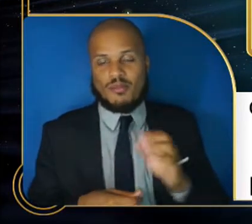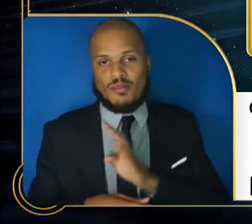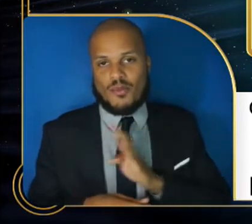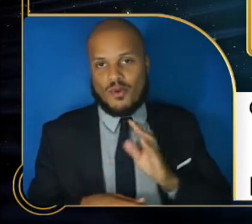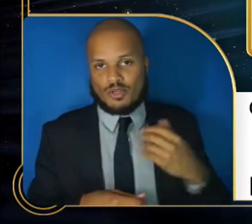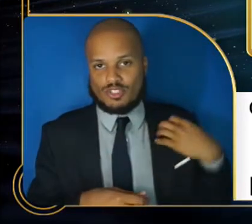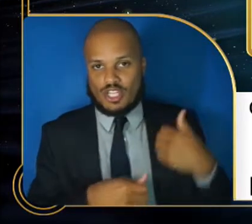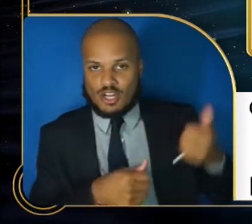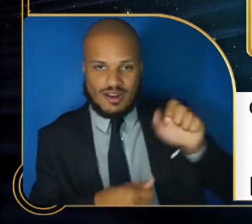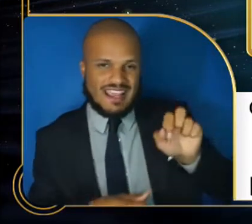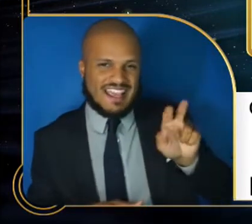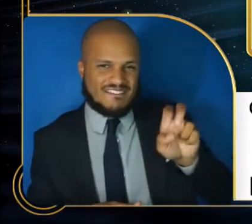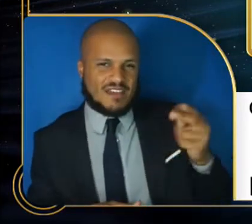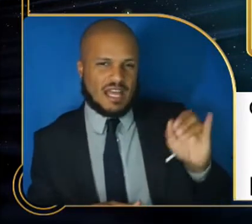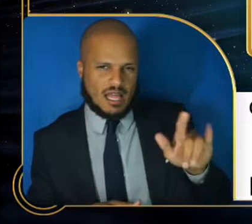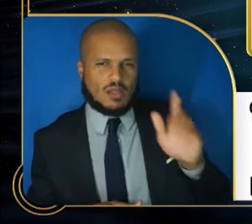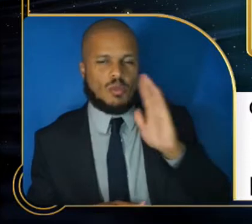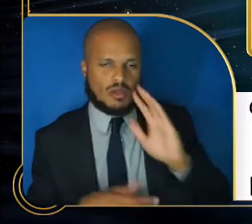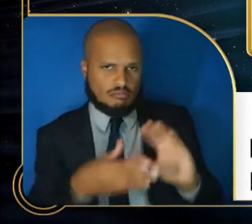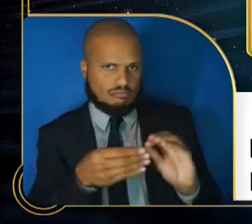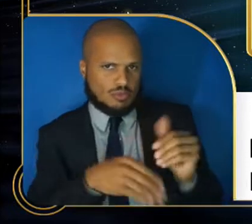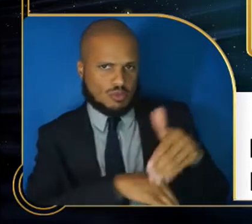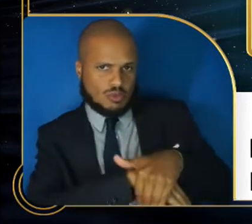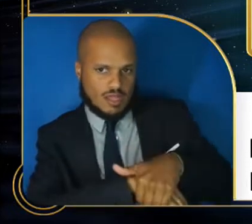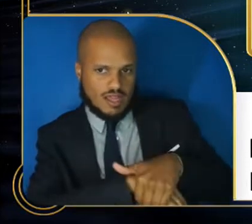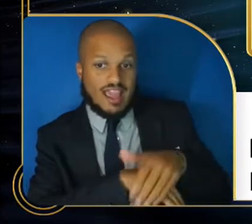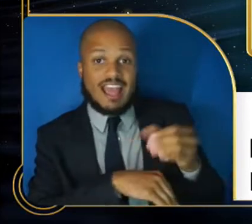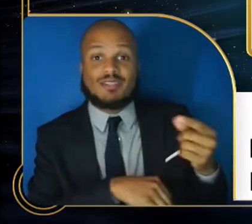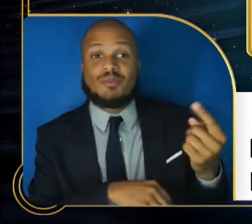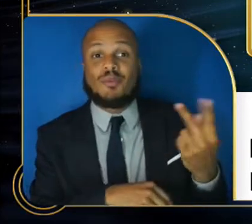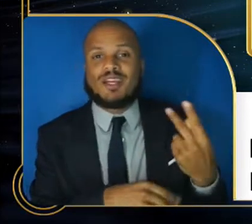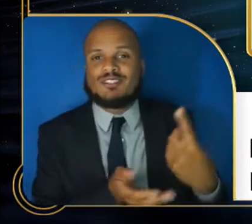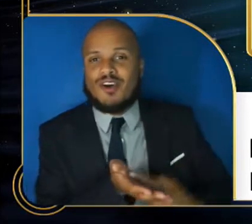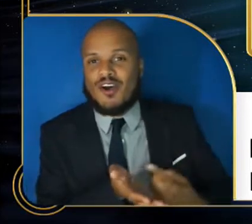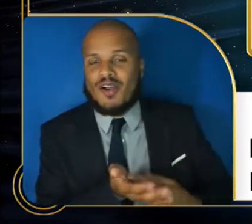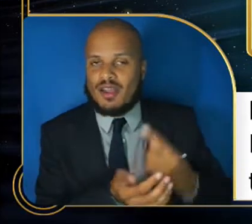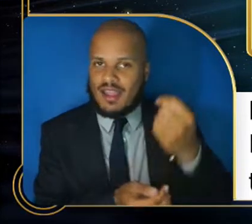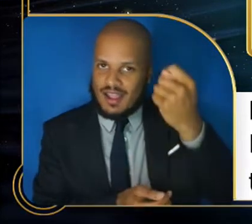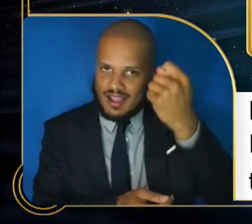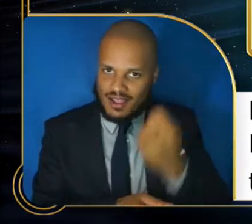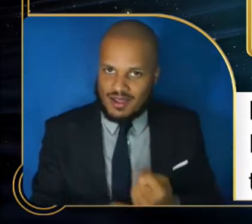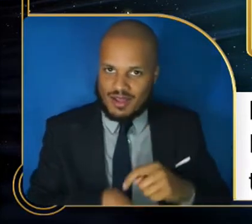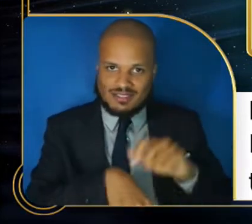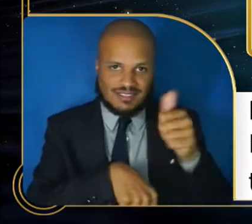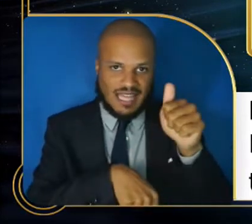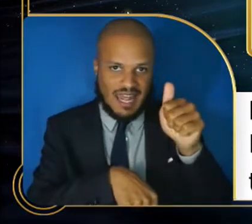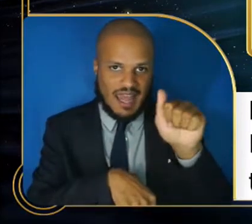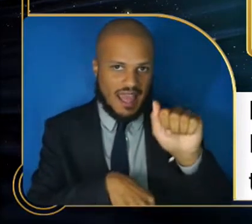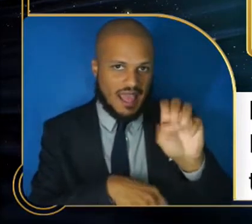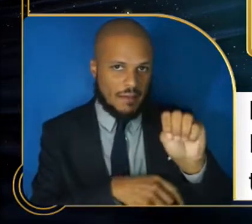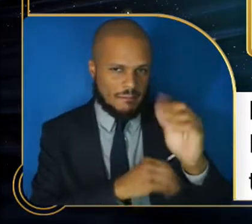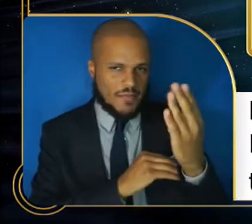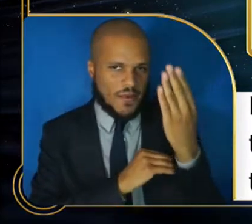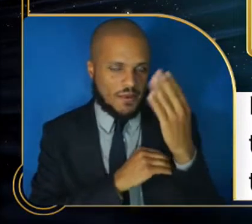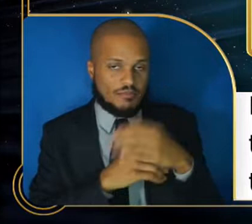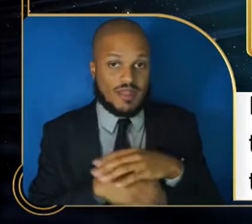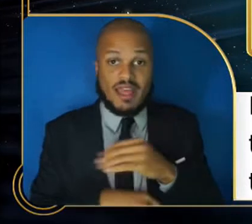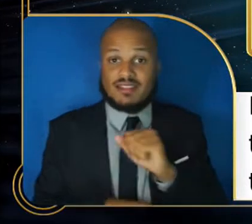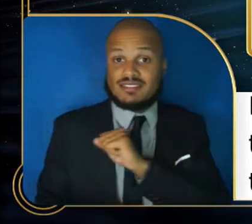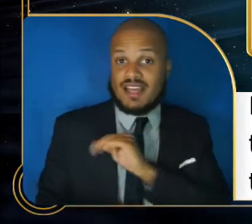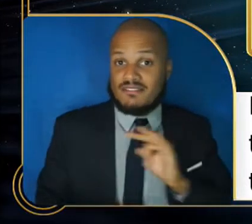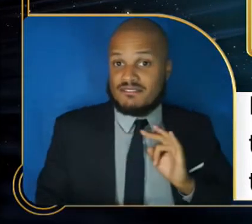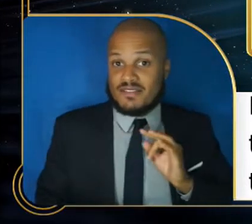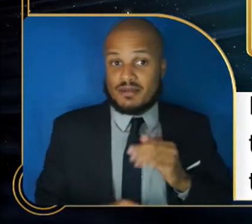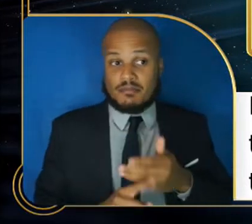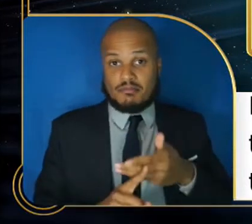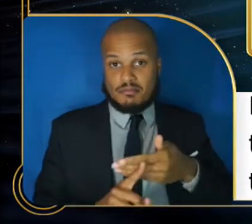we hear from tonight and who talks to me every Tuesday at 10 a.m. And I want to thank the staff, past and present,